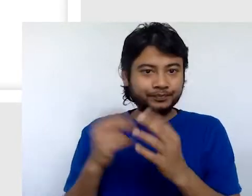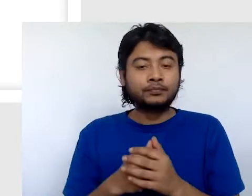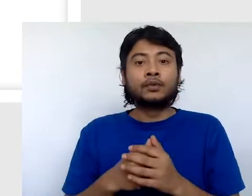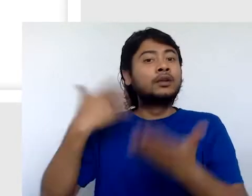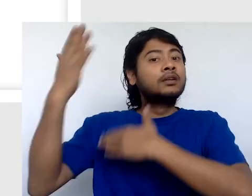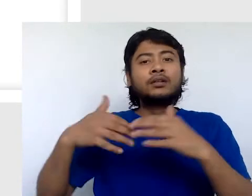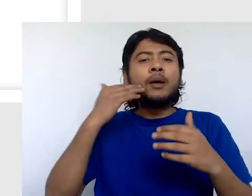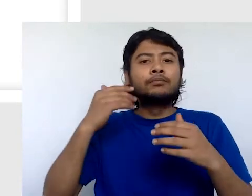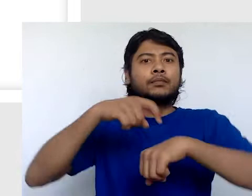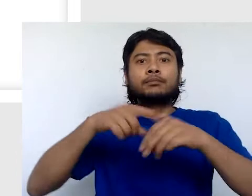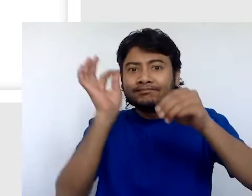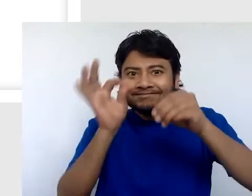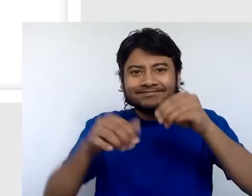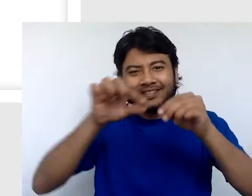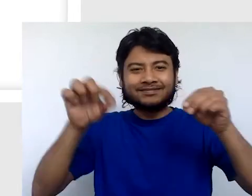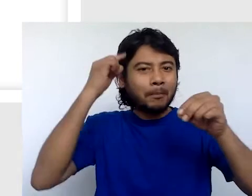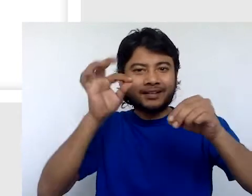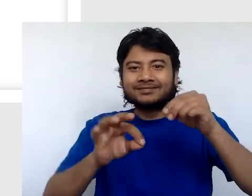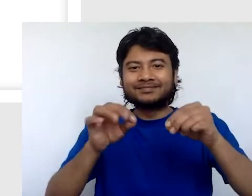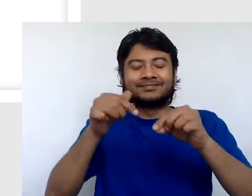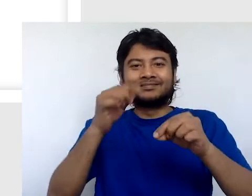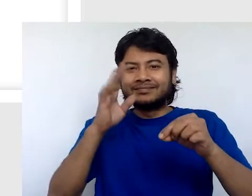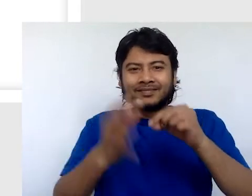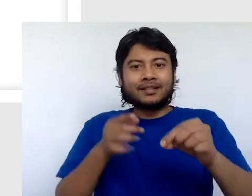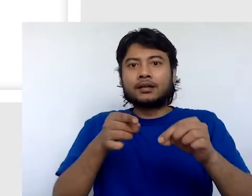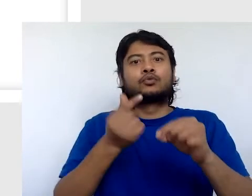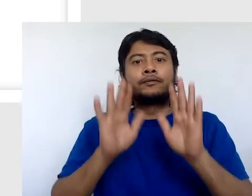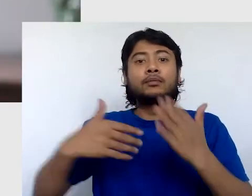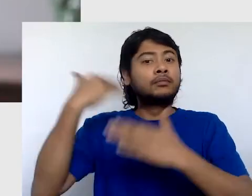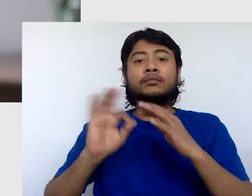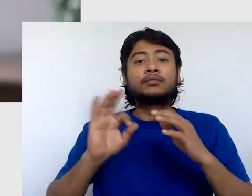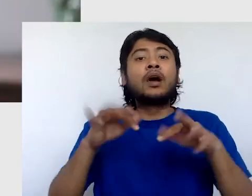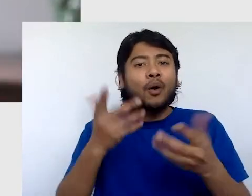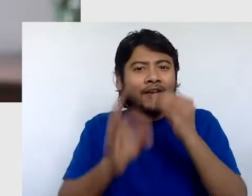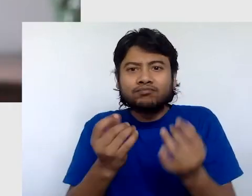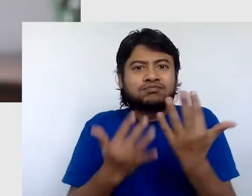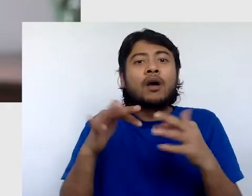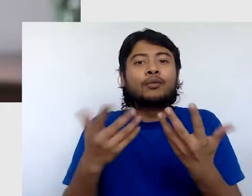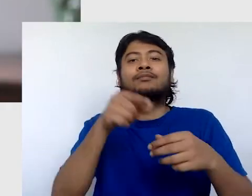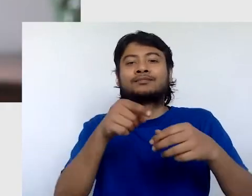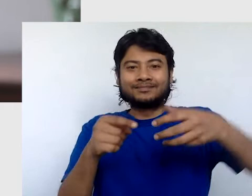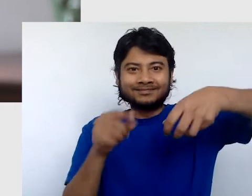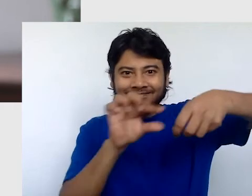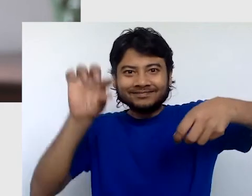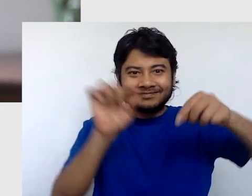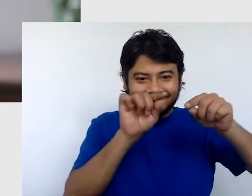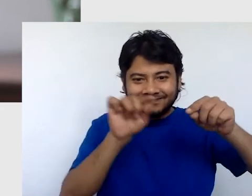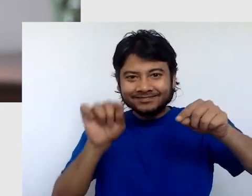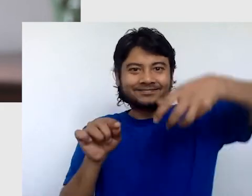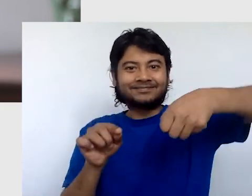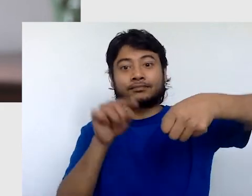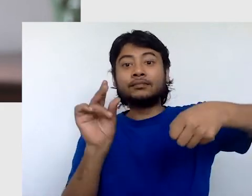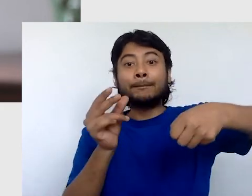which contain very similar zoomorphic or animal imagery. Before the invention of phosphorus matches,